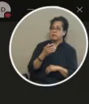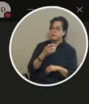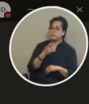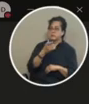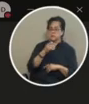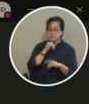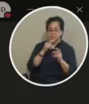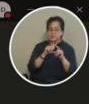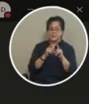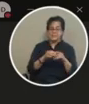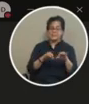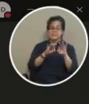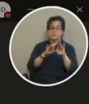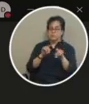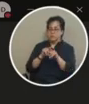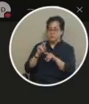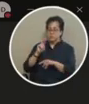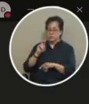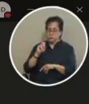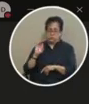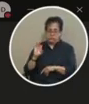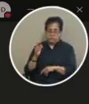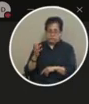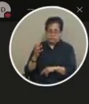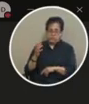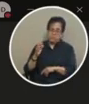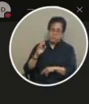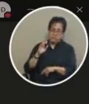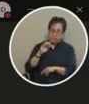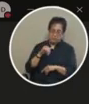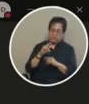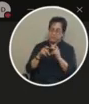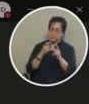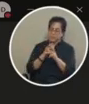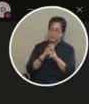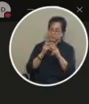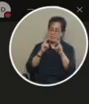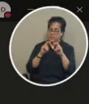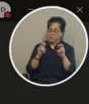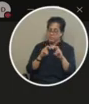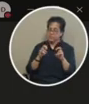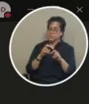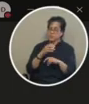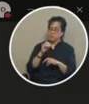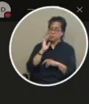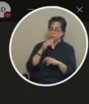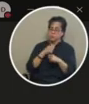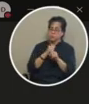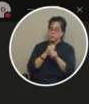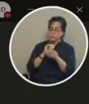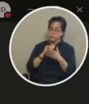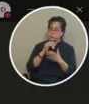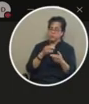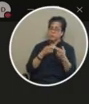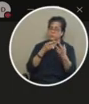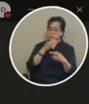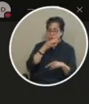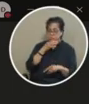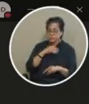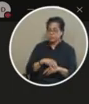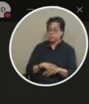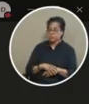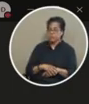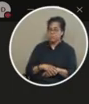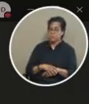it's not as essential as a roof on one of our facilities. So that's the type of analysis that we're going to go through and that we'll be making recommendations to council on.